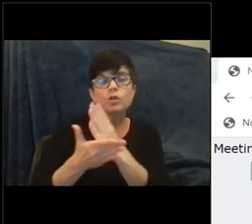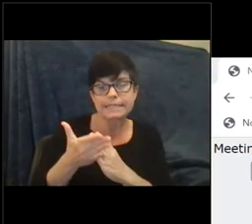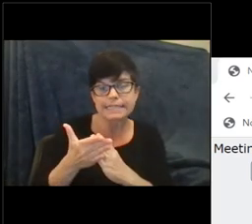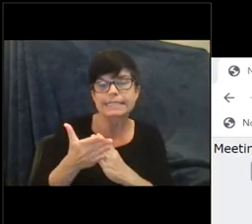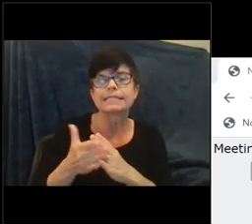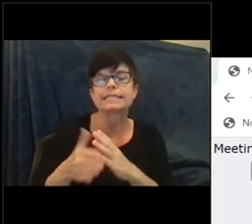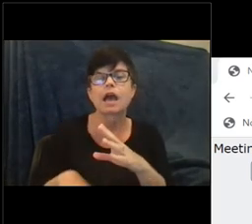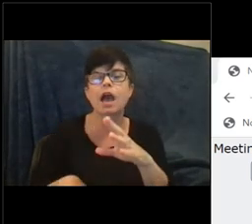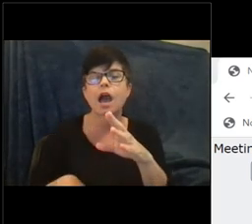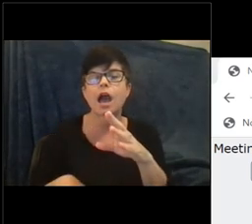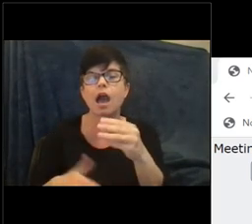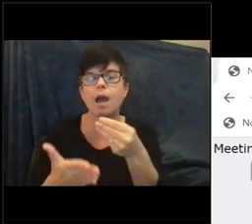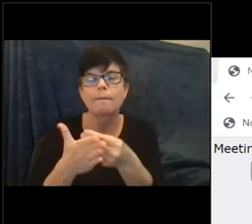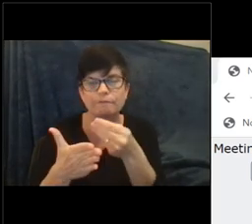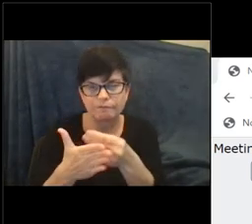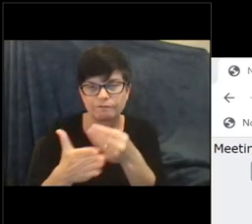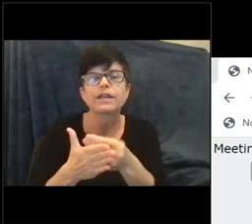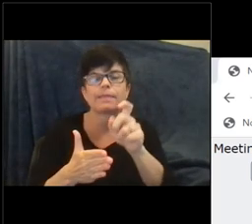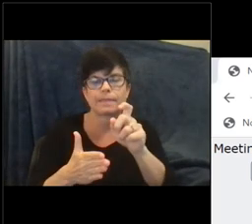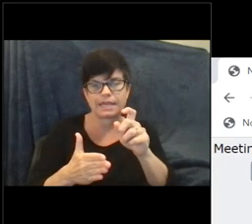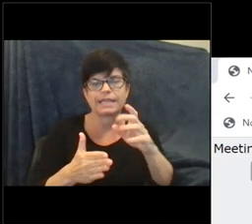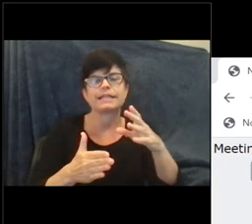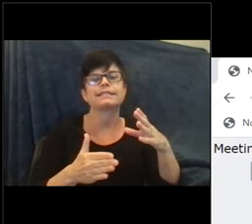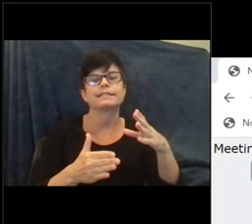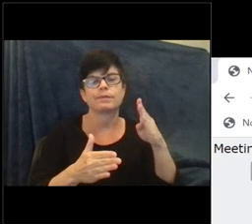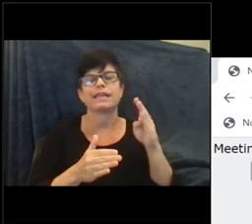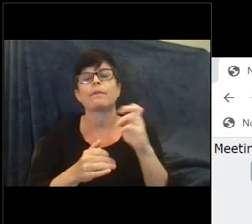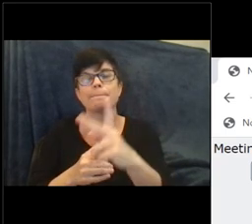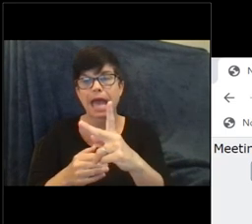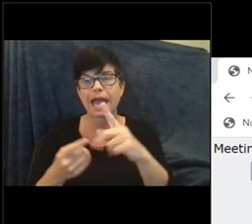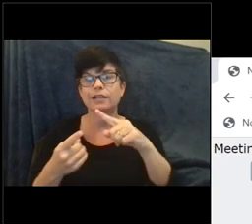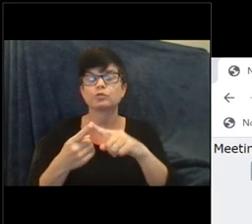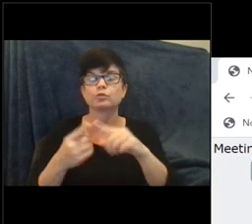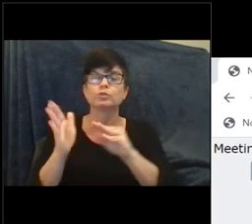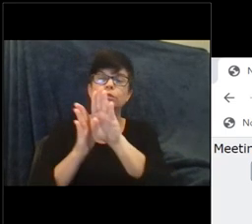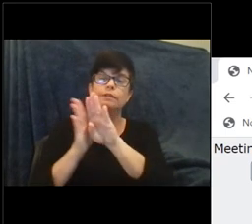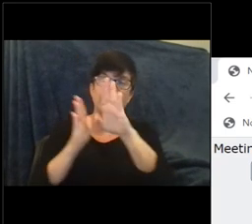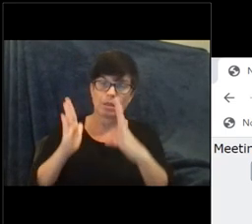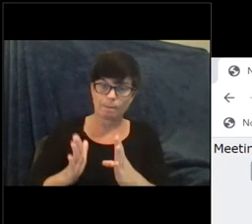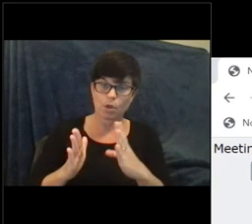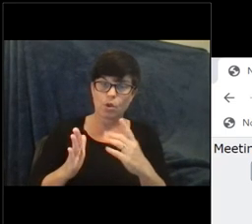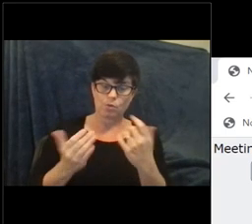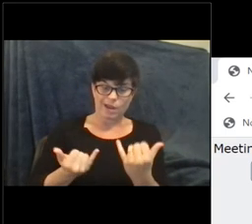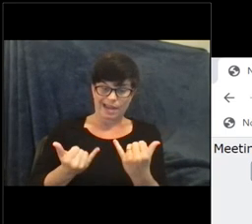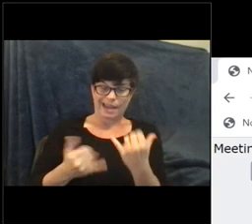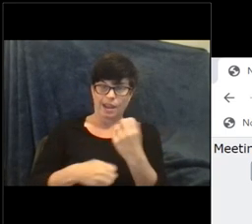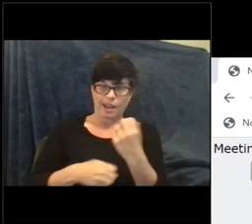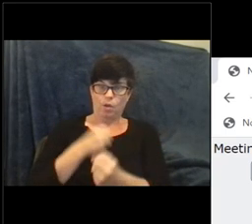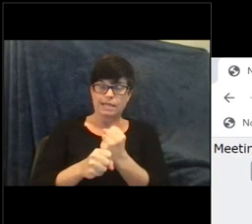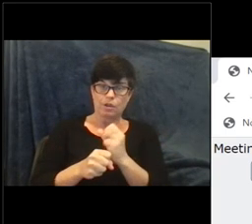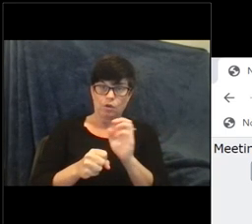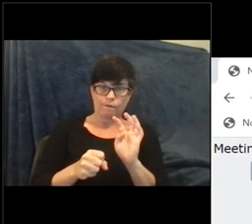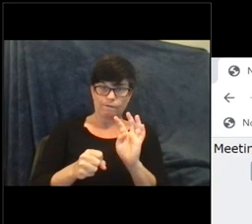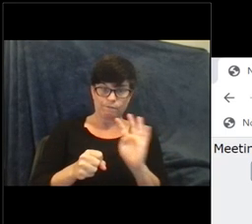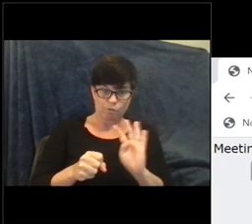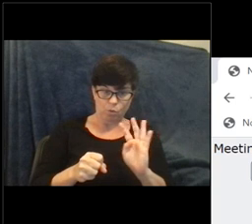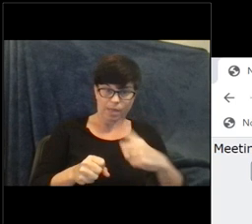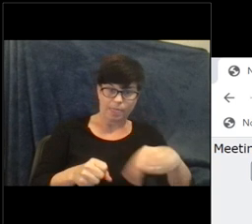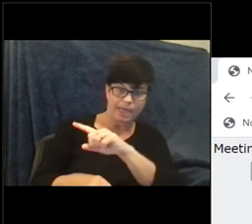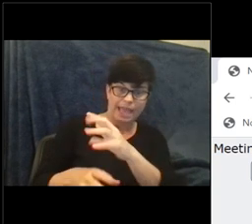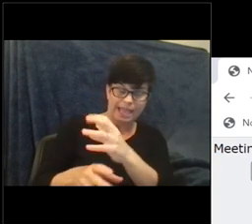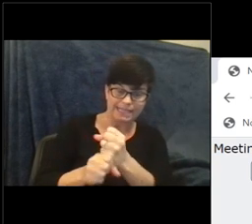gets to be returned to the developer. We are in year four. Under the agreement, they get 75% of the paid